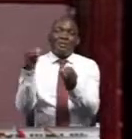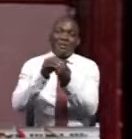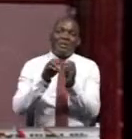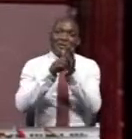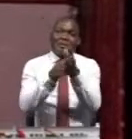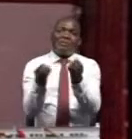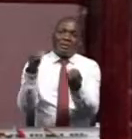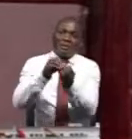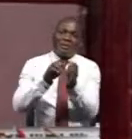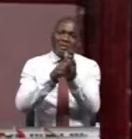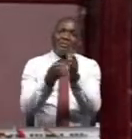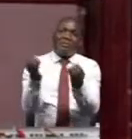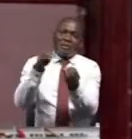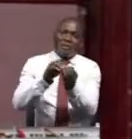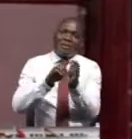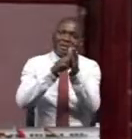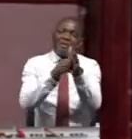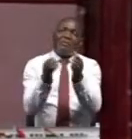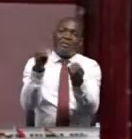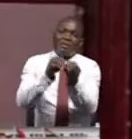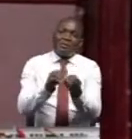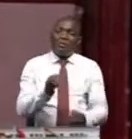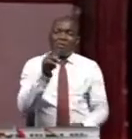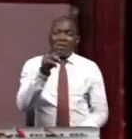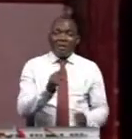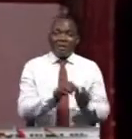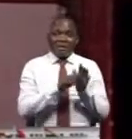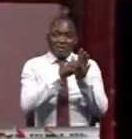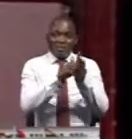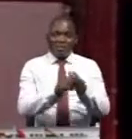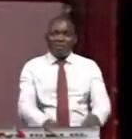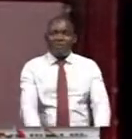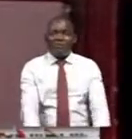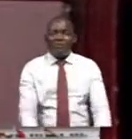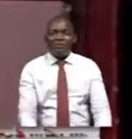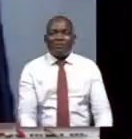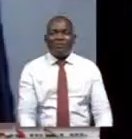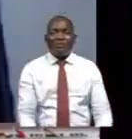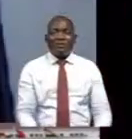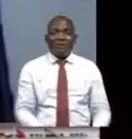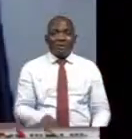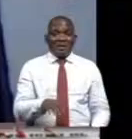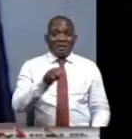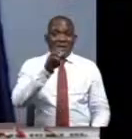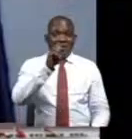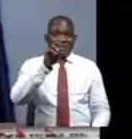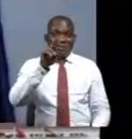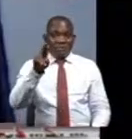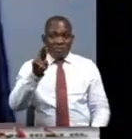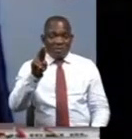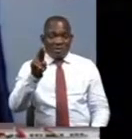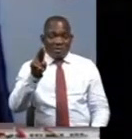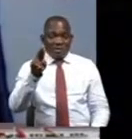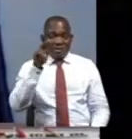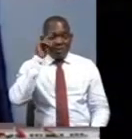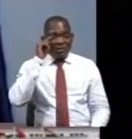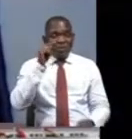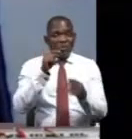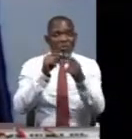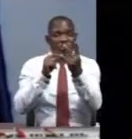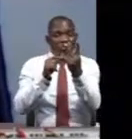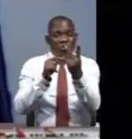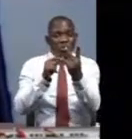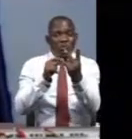my Lord, for example, The Eastern Region 2 summary